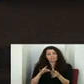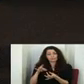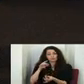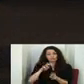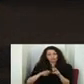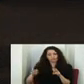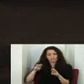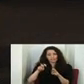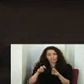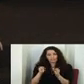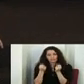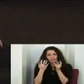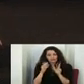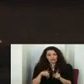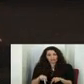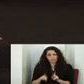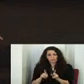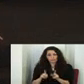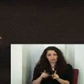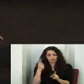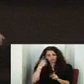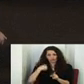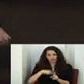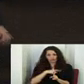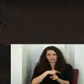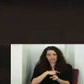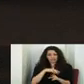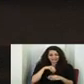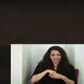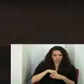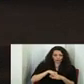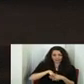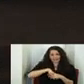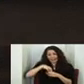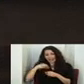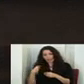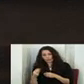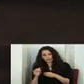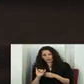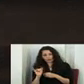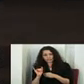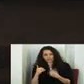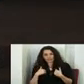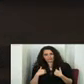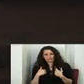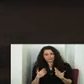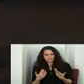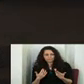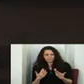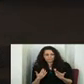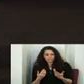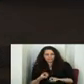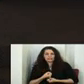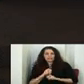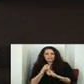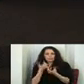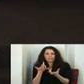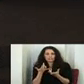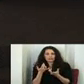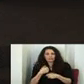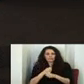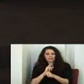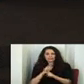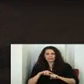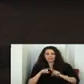us not only of an inward journey, but from the inward journey to have an outward expression that makes a difference not only in our lives,